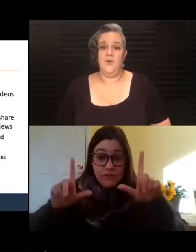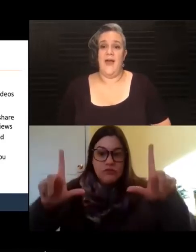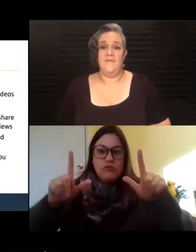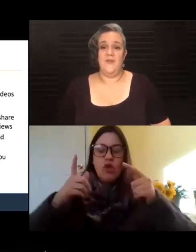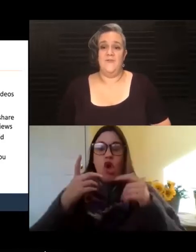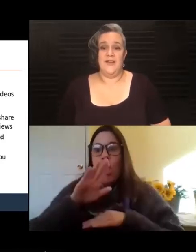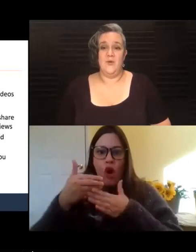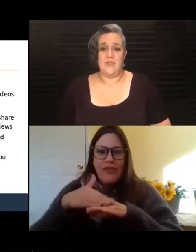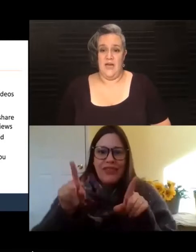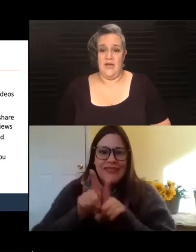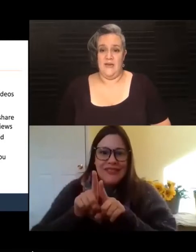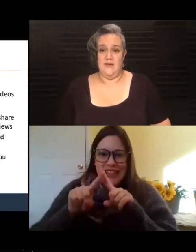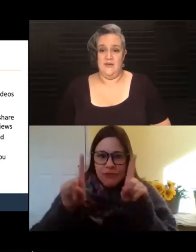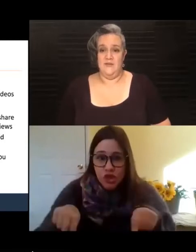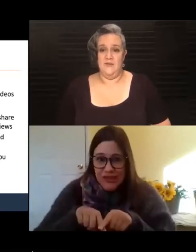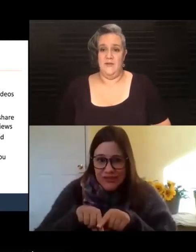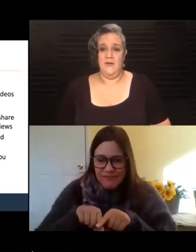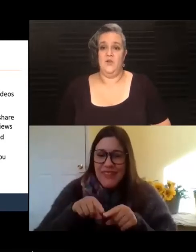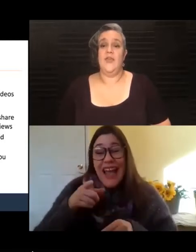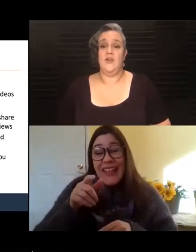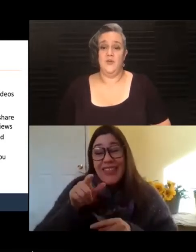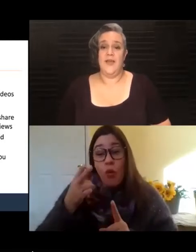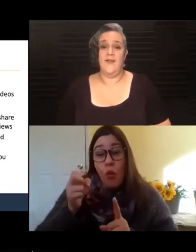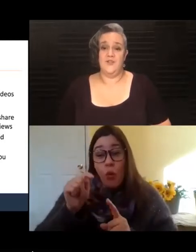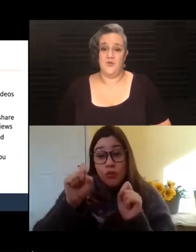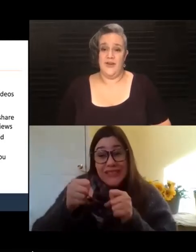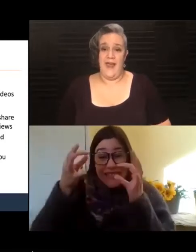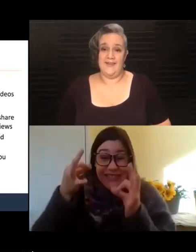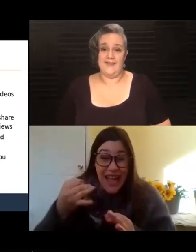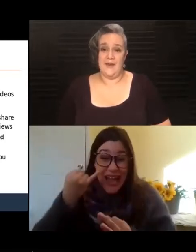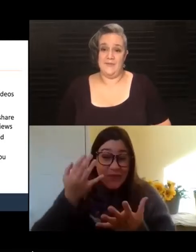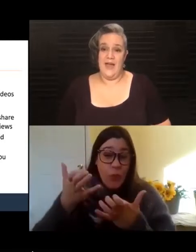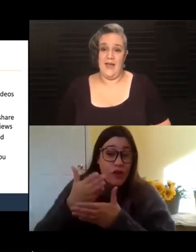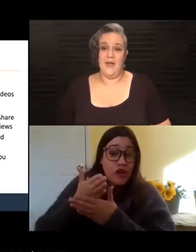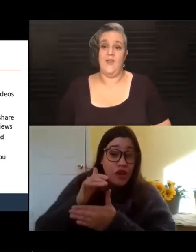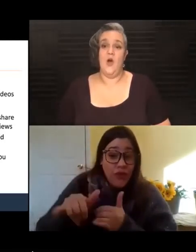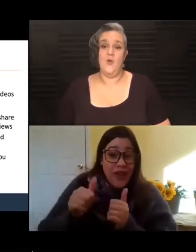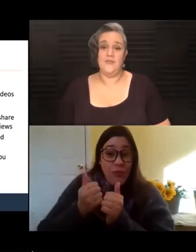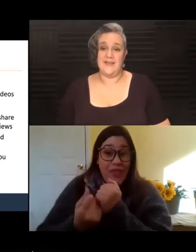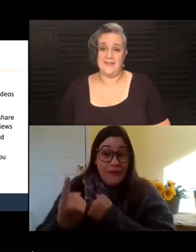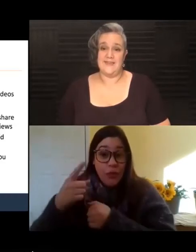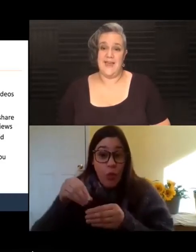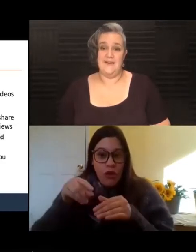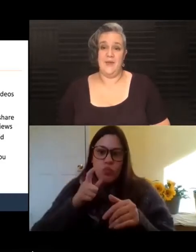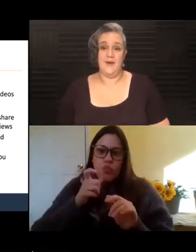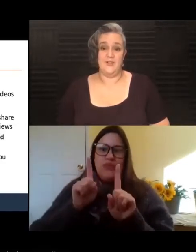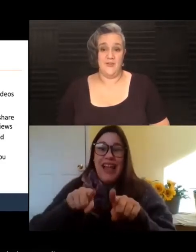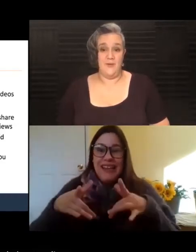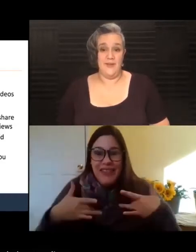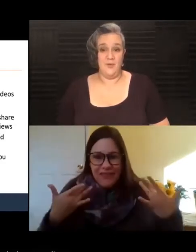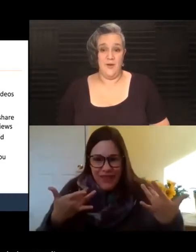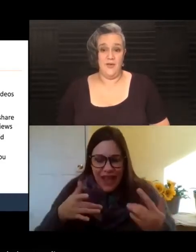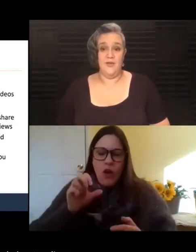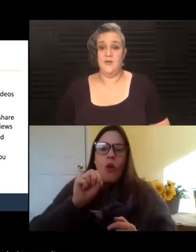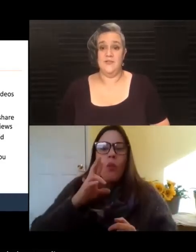people who have their videos on, they could be on the screen at the same time. And the host has to decide if they want to share that